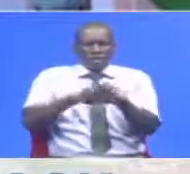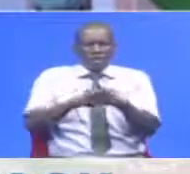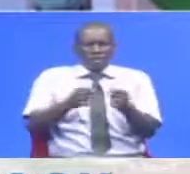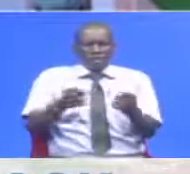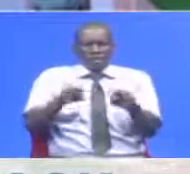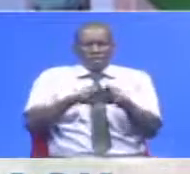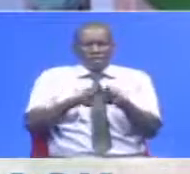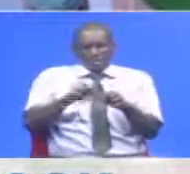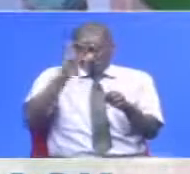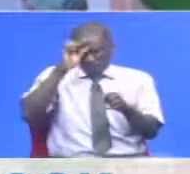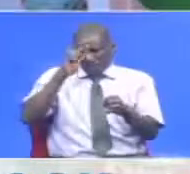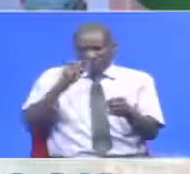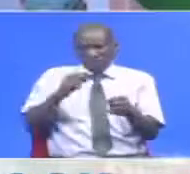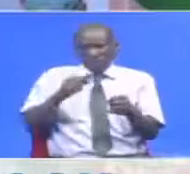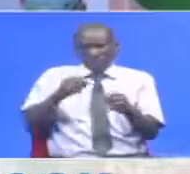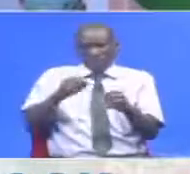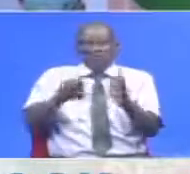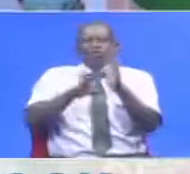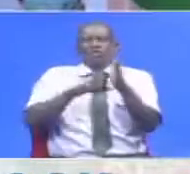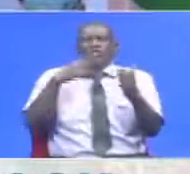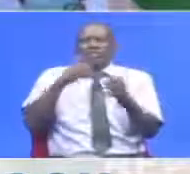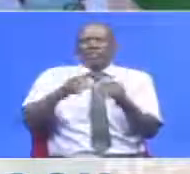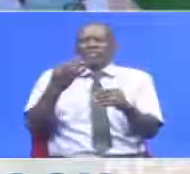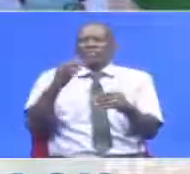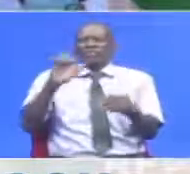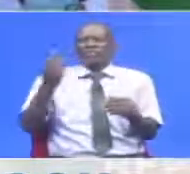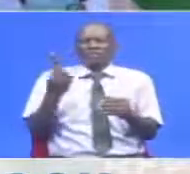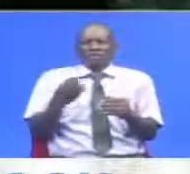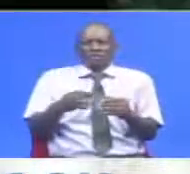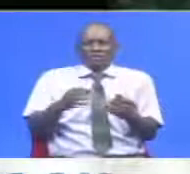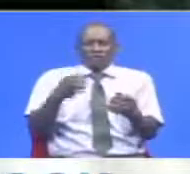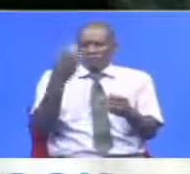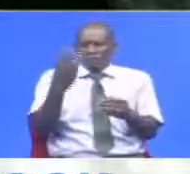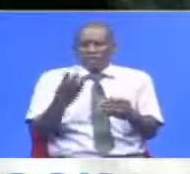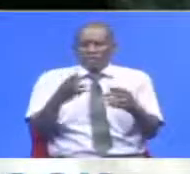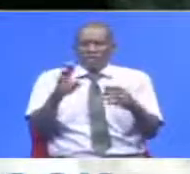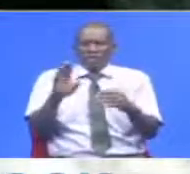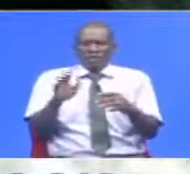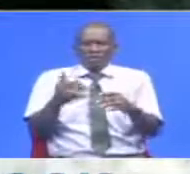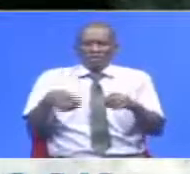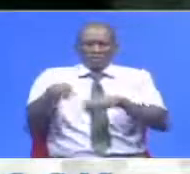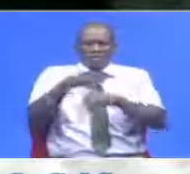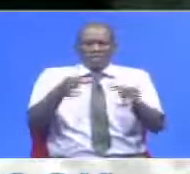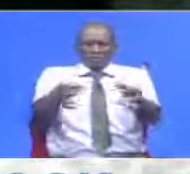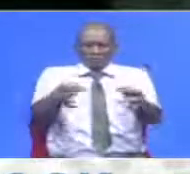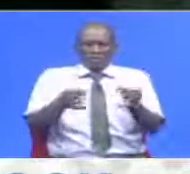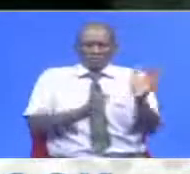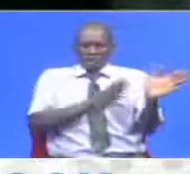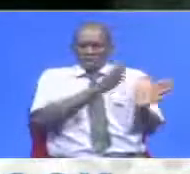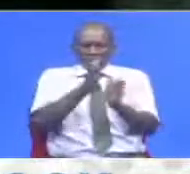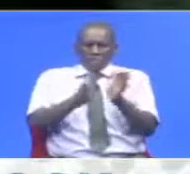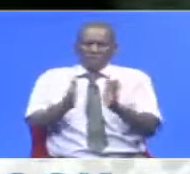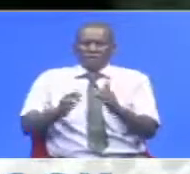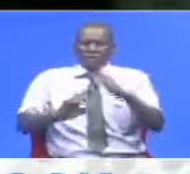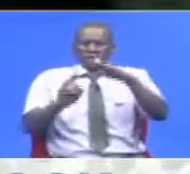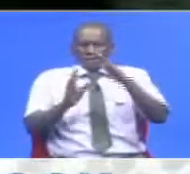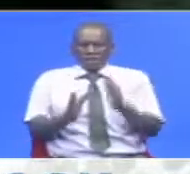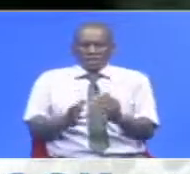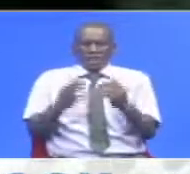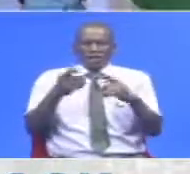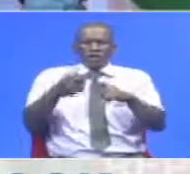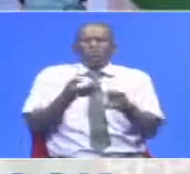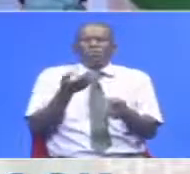by 31st of March to the Cabinet Secretary, National Treasury and Planning. So from